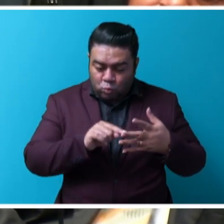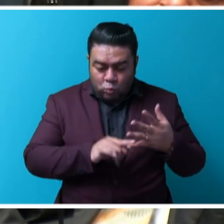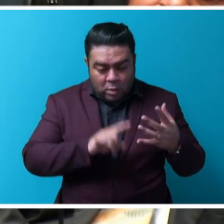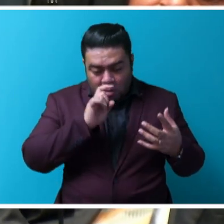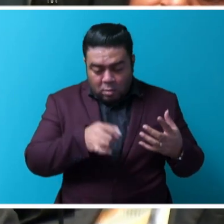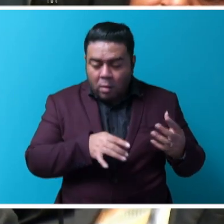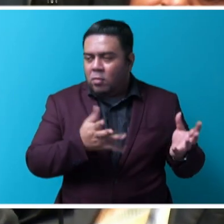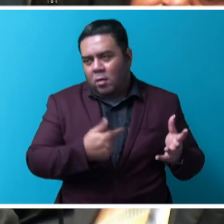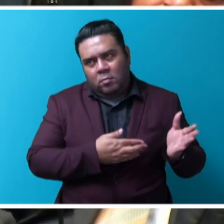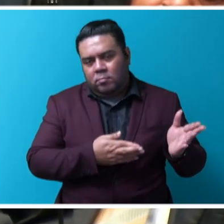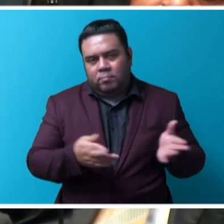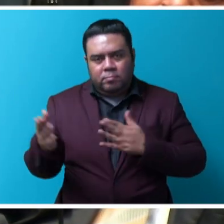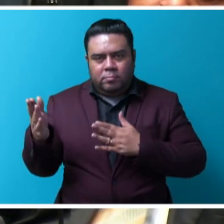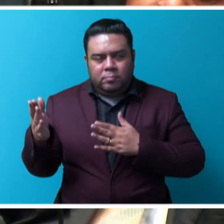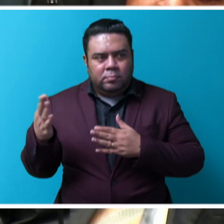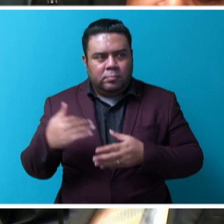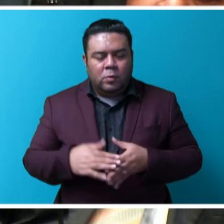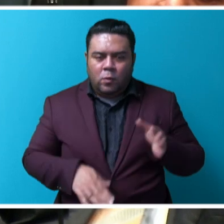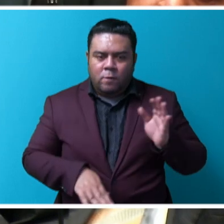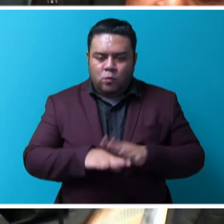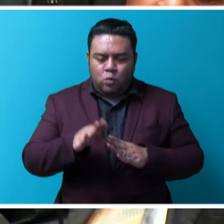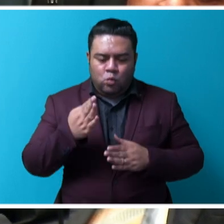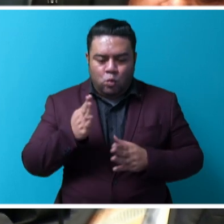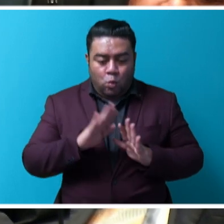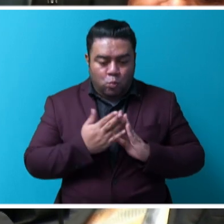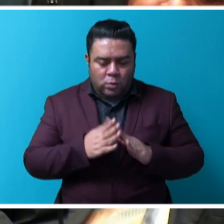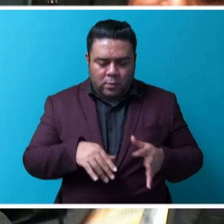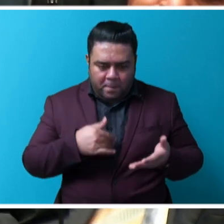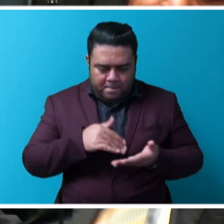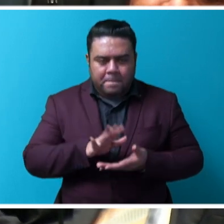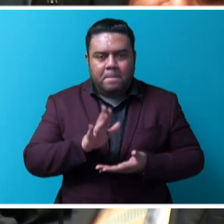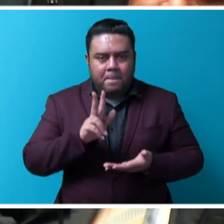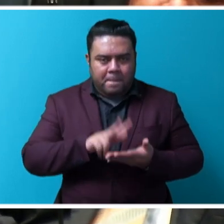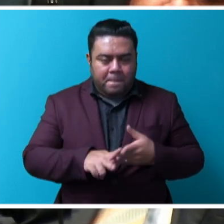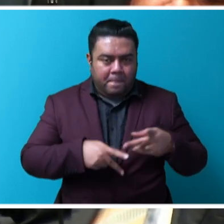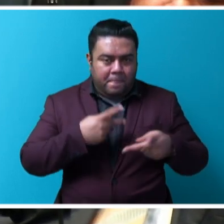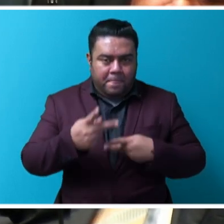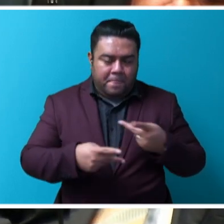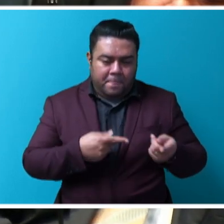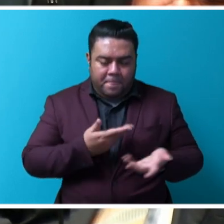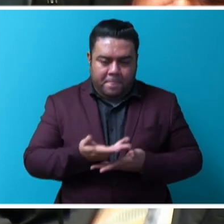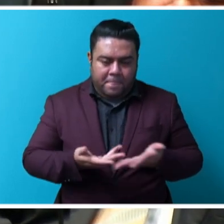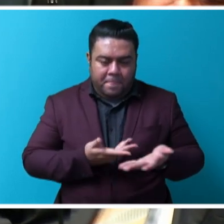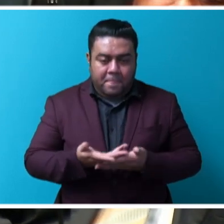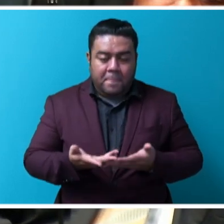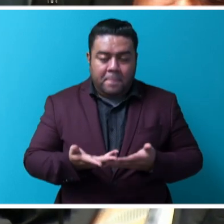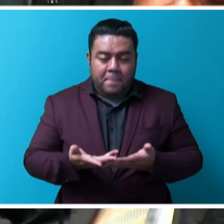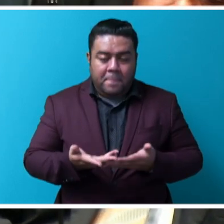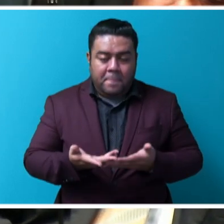as Butua in Nandrunga, Sese and Loa in the Konrove, Songombiau and Namama in Namuka in